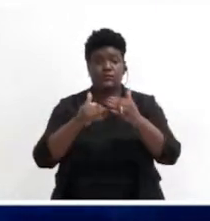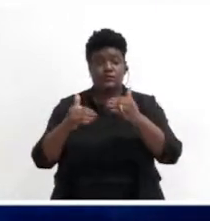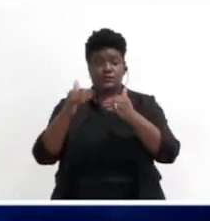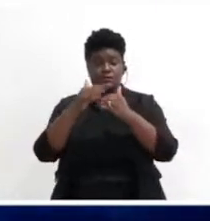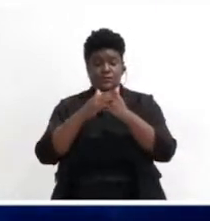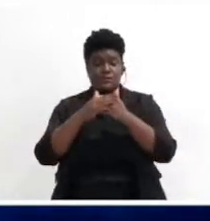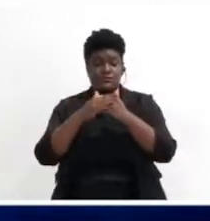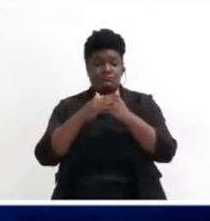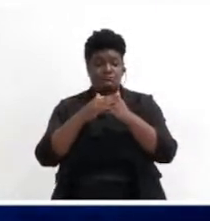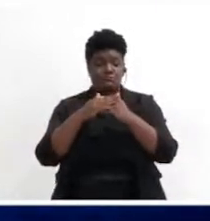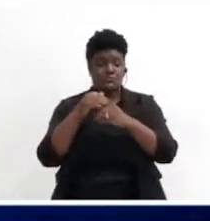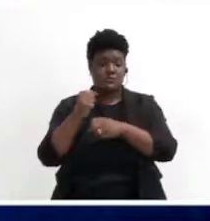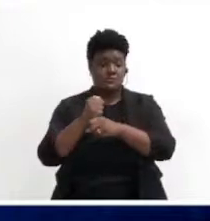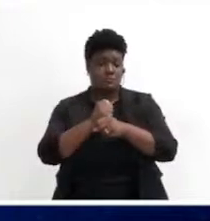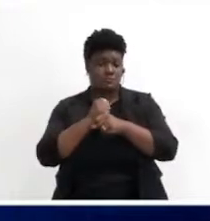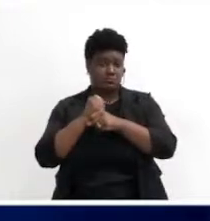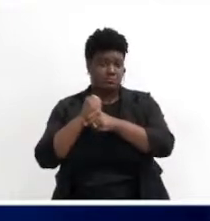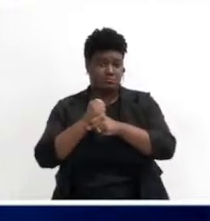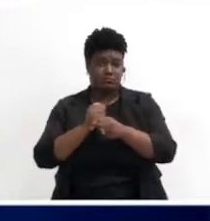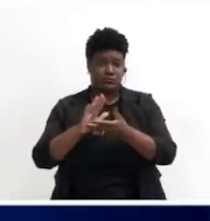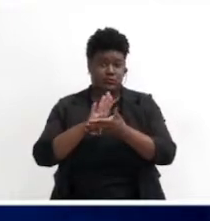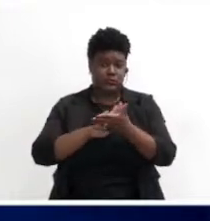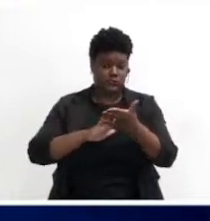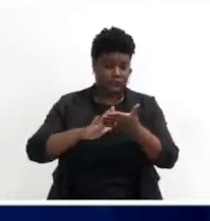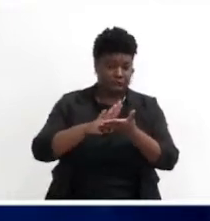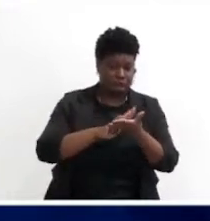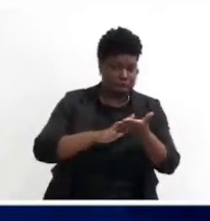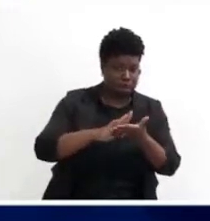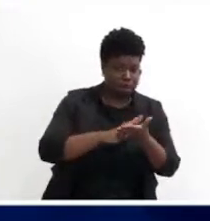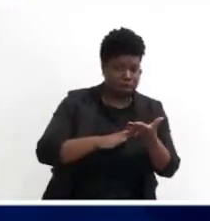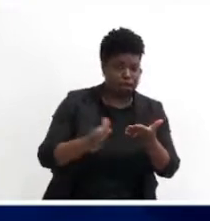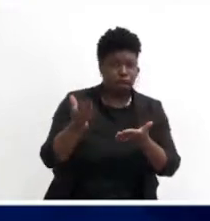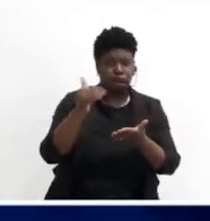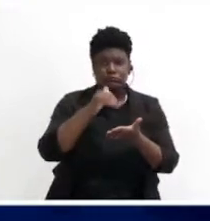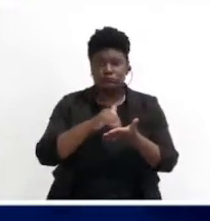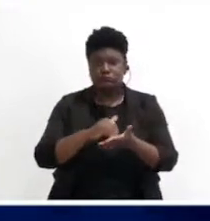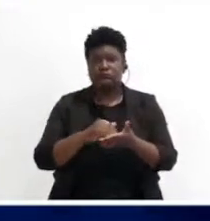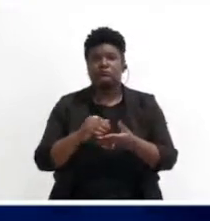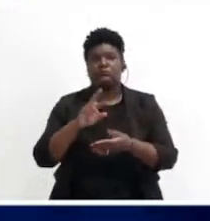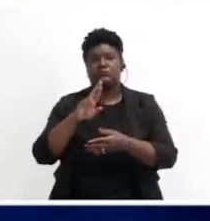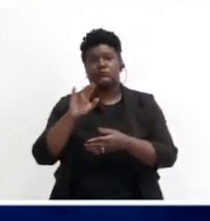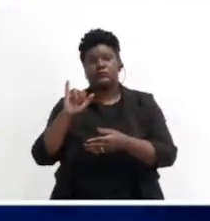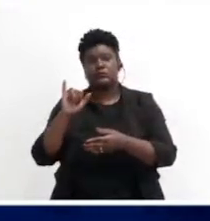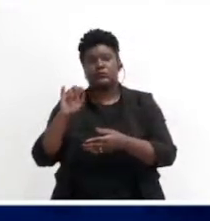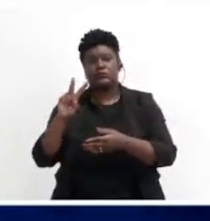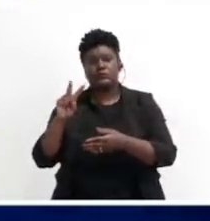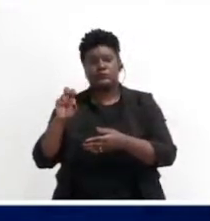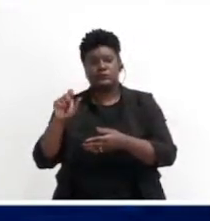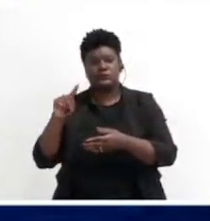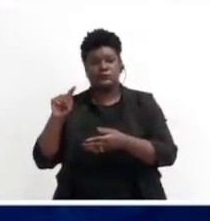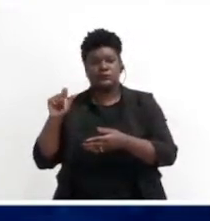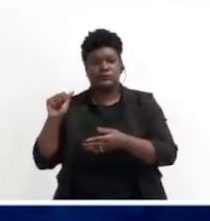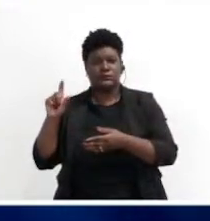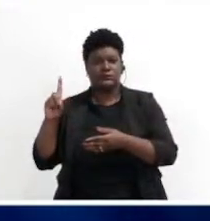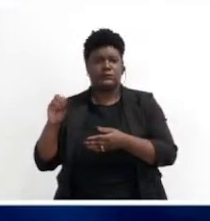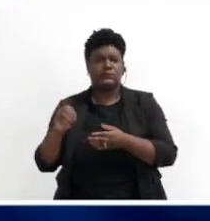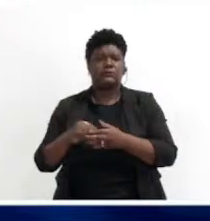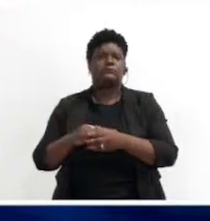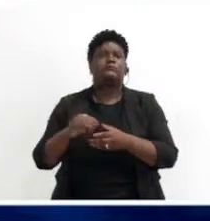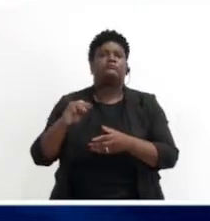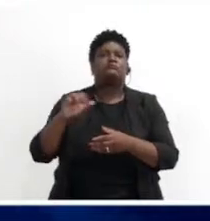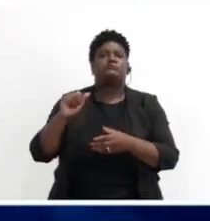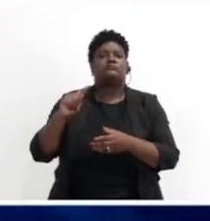again and etch and apply some material and essentially end up with